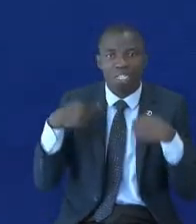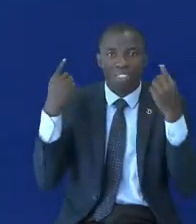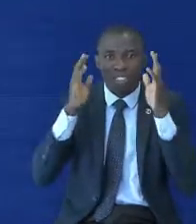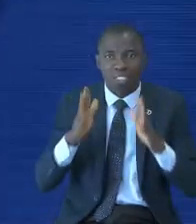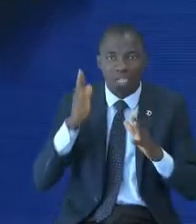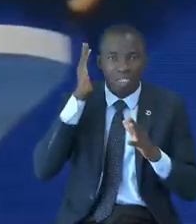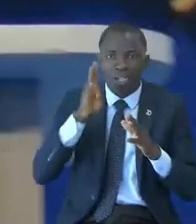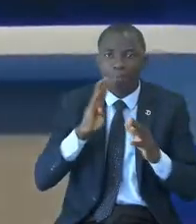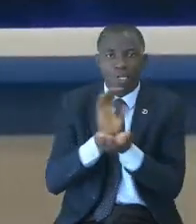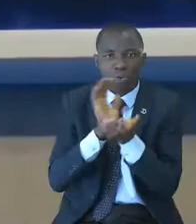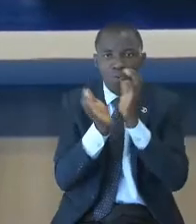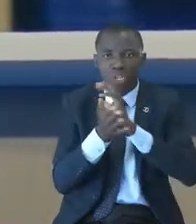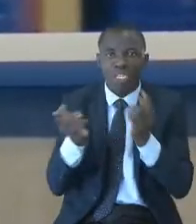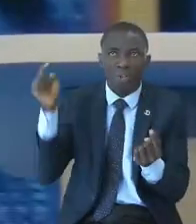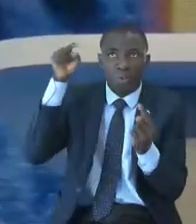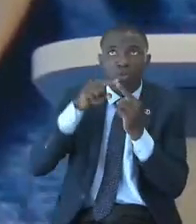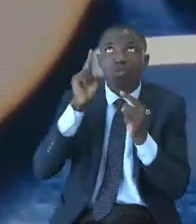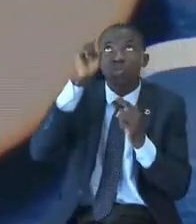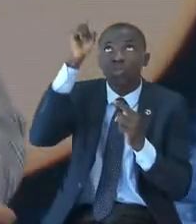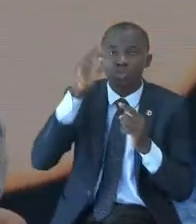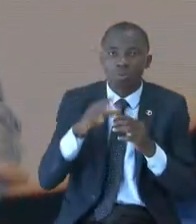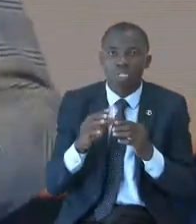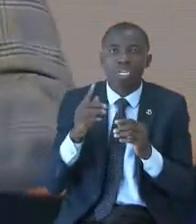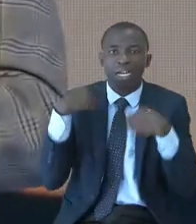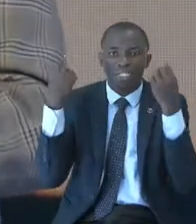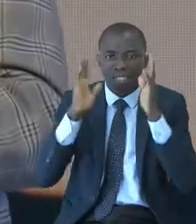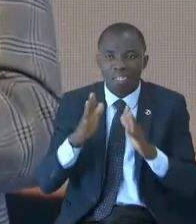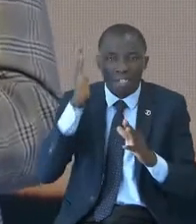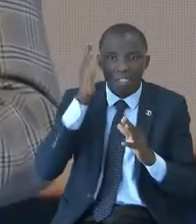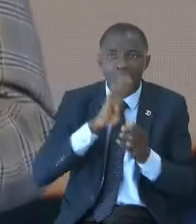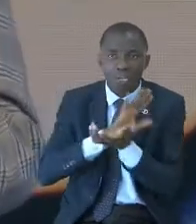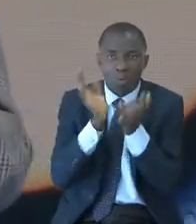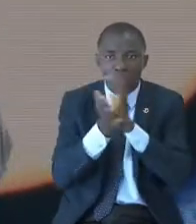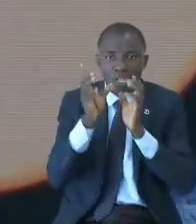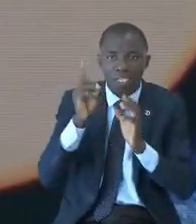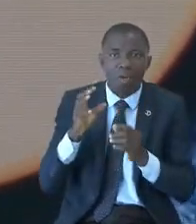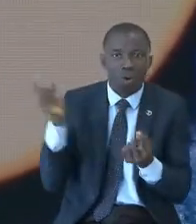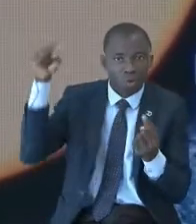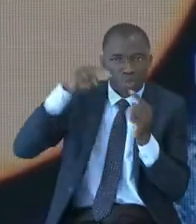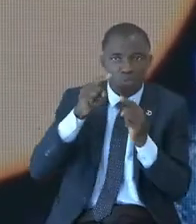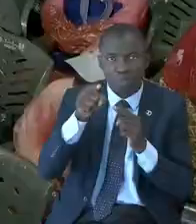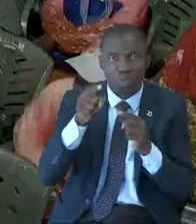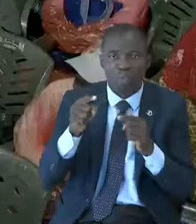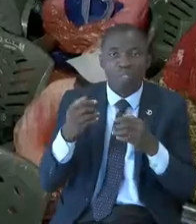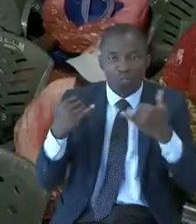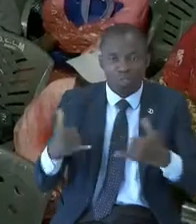converted unto thee. And sinners shall be converted unto thee. And tonight,